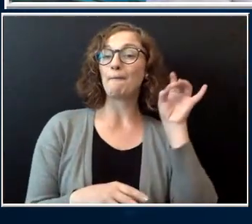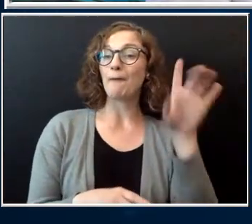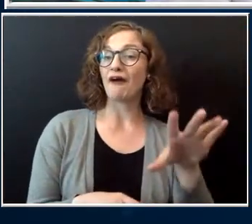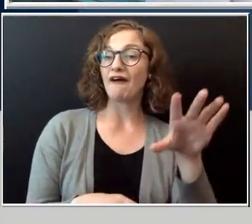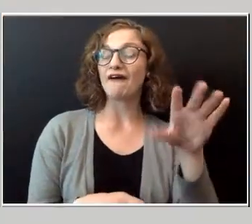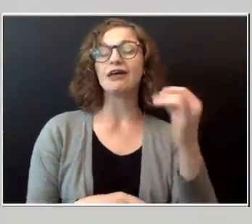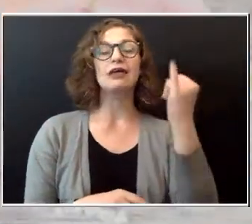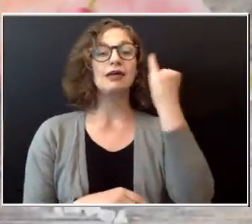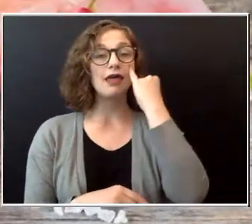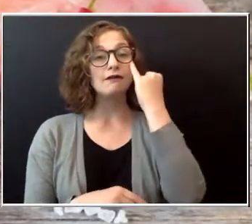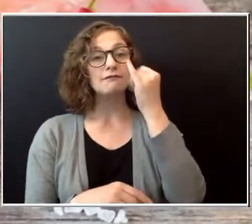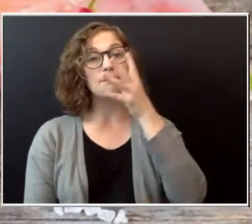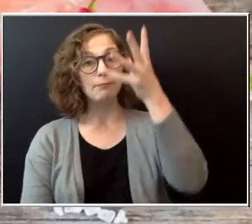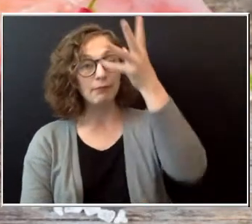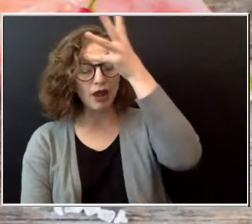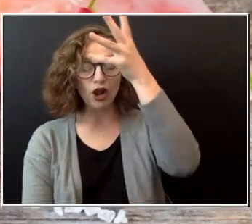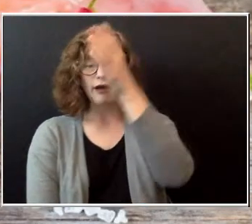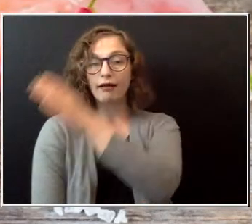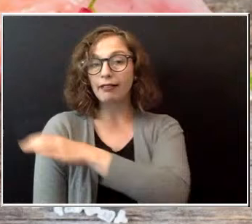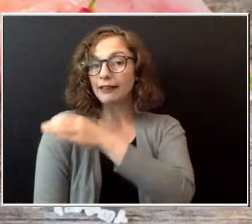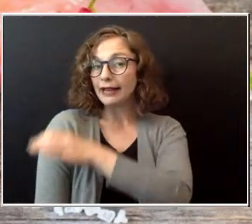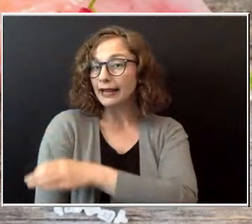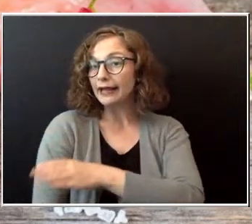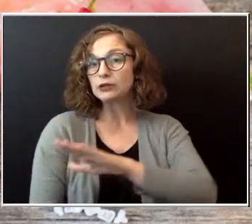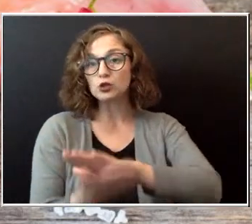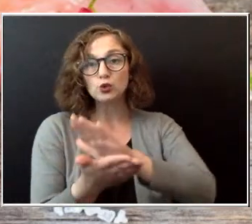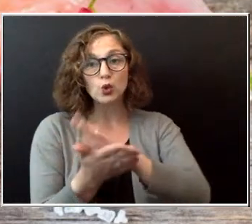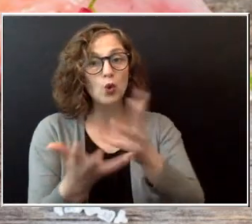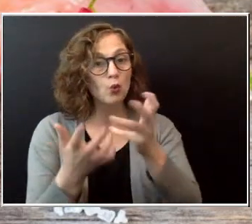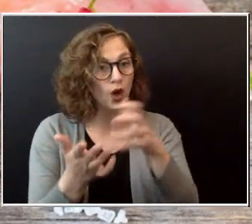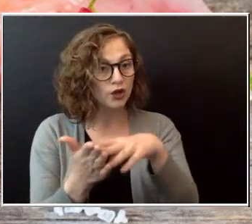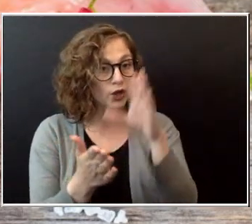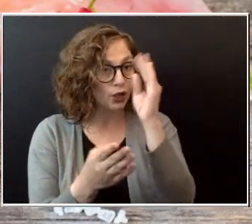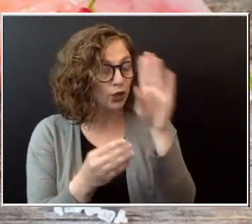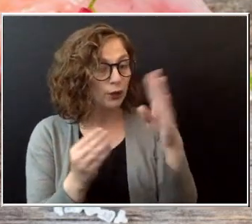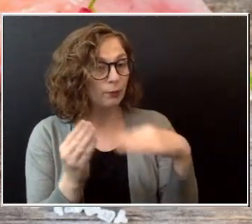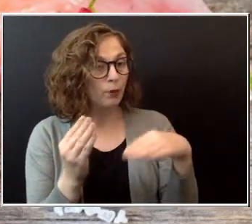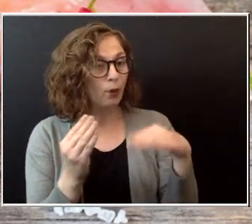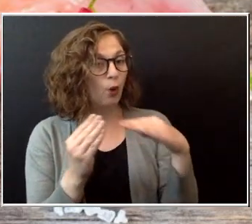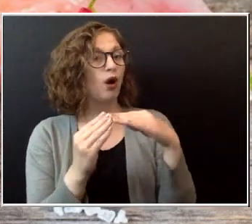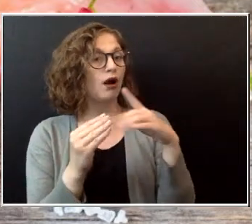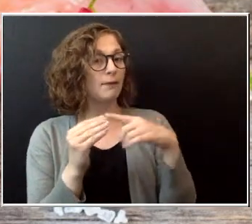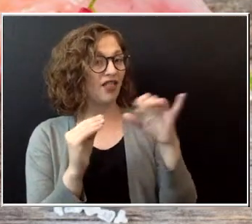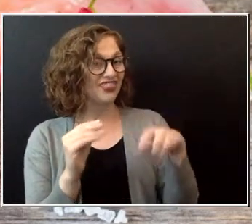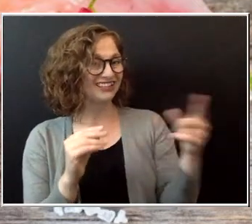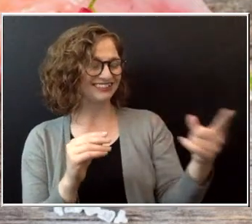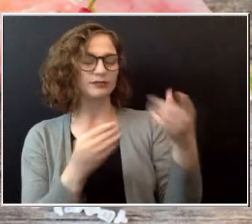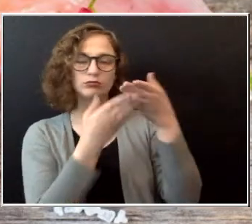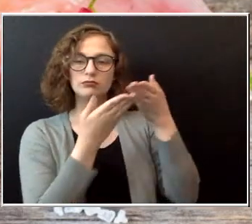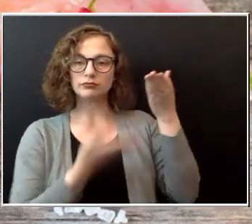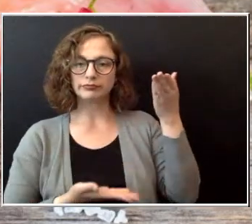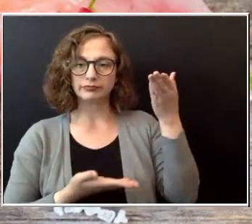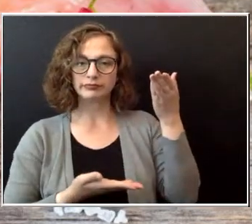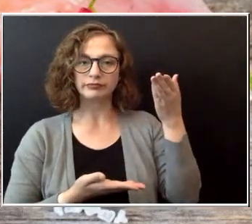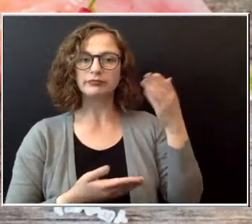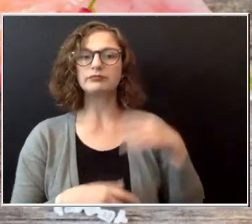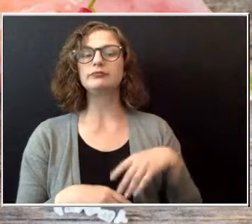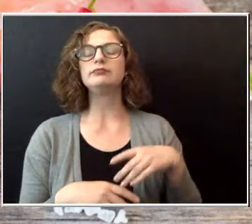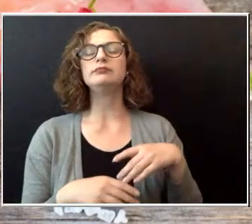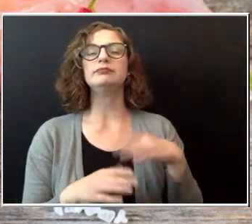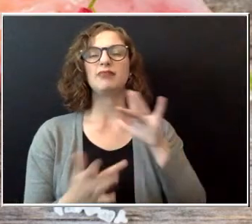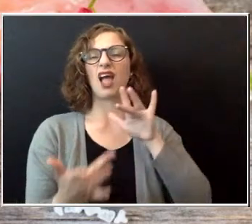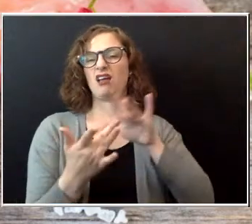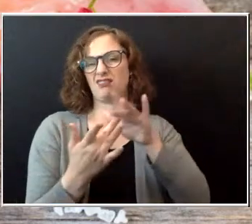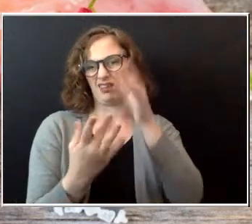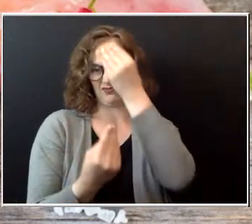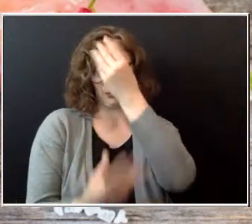wants to learn more about the I Am Healthy Parents First, we're going to put the website and contact info on the screen. So now, Dr. Bedford, if